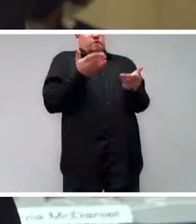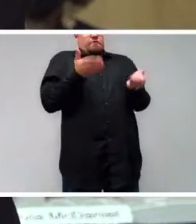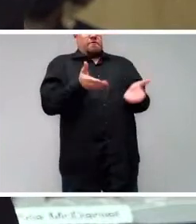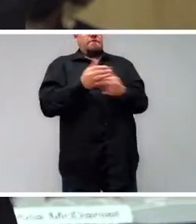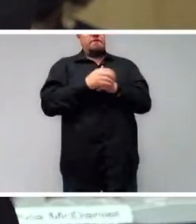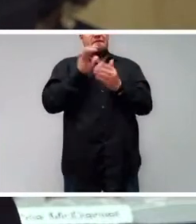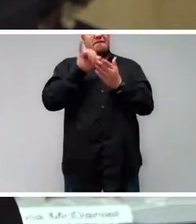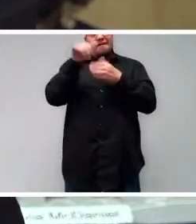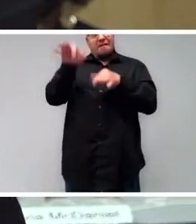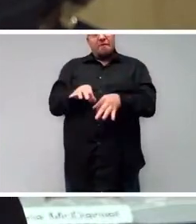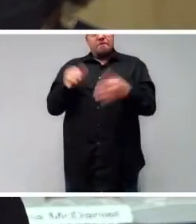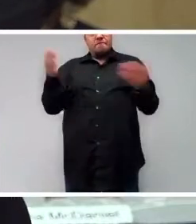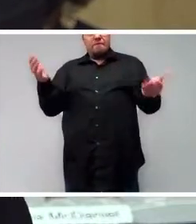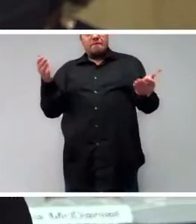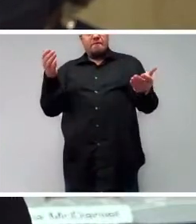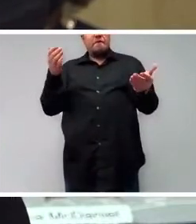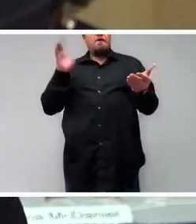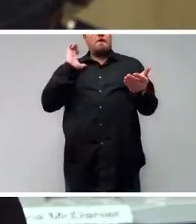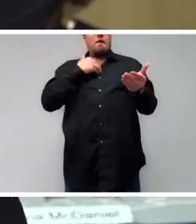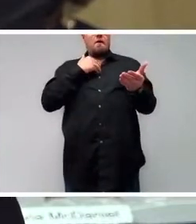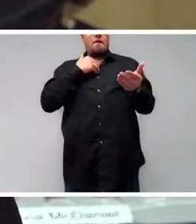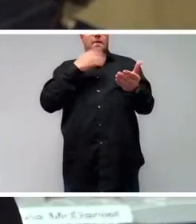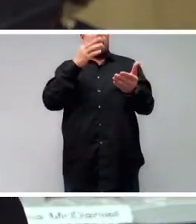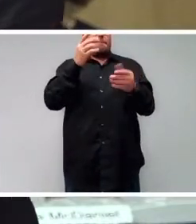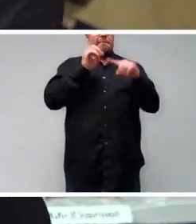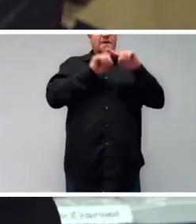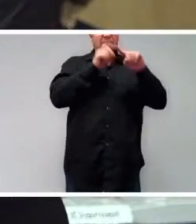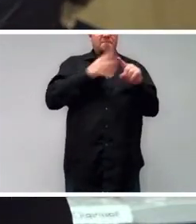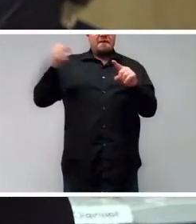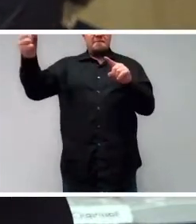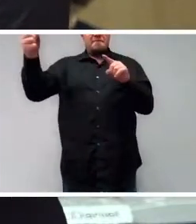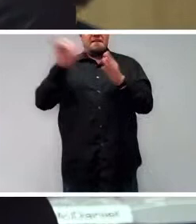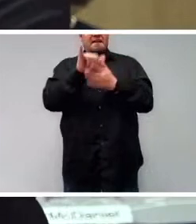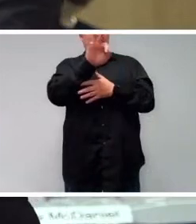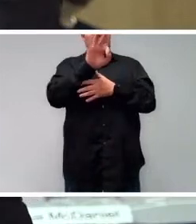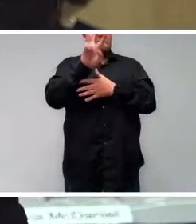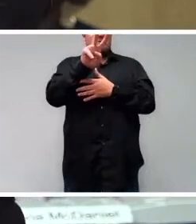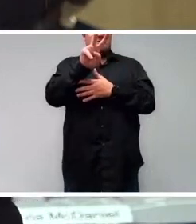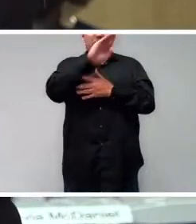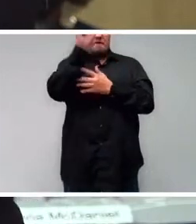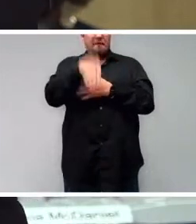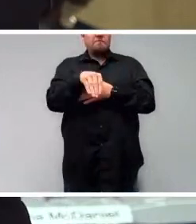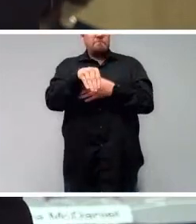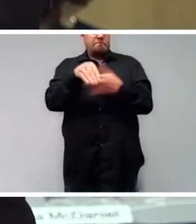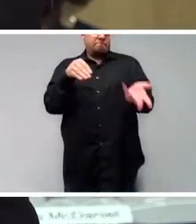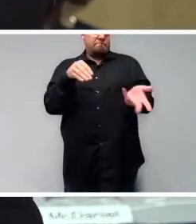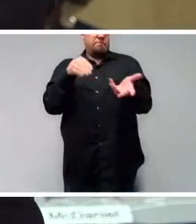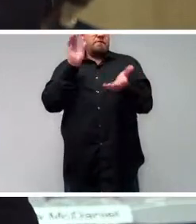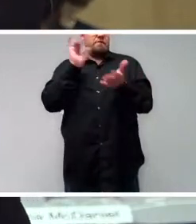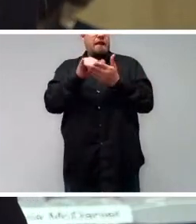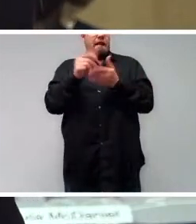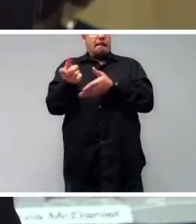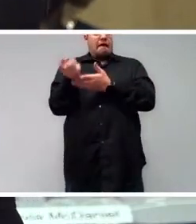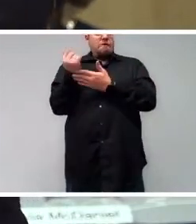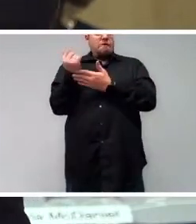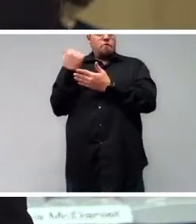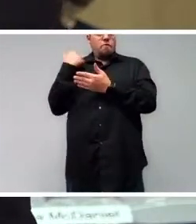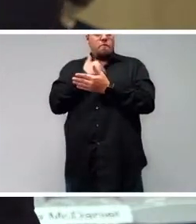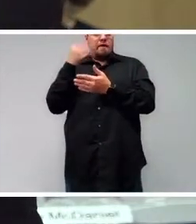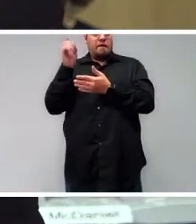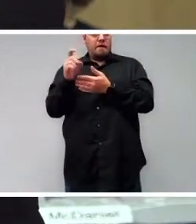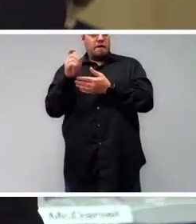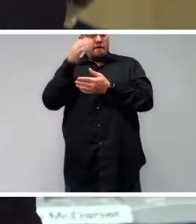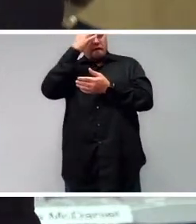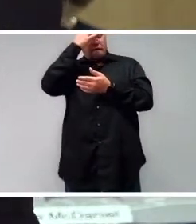mind, our positive placement rate is 92% according to our alumni survey. This last year, we had two students from our